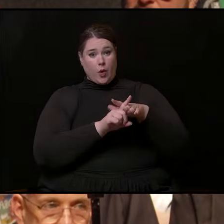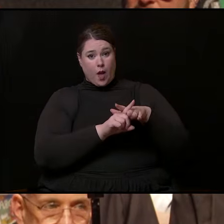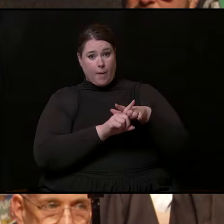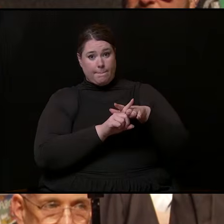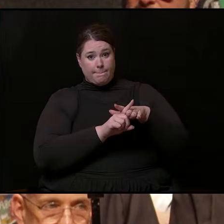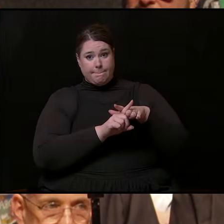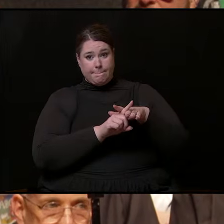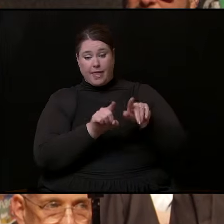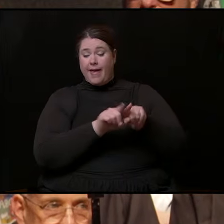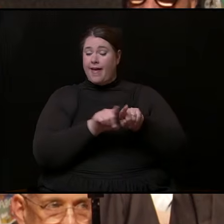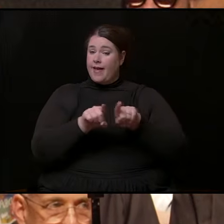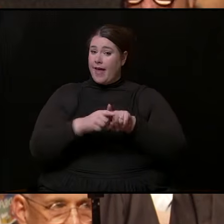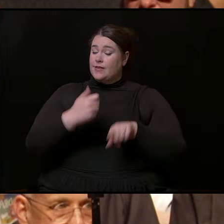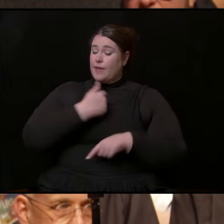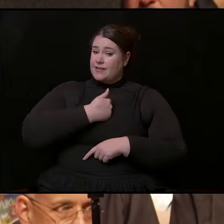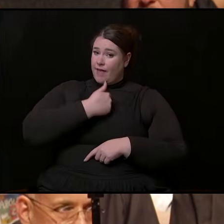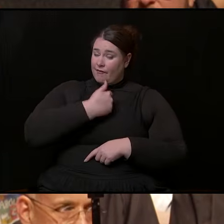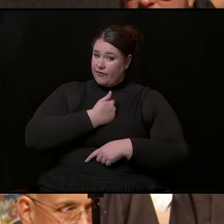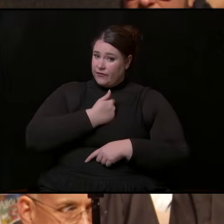as myself